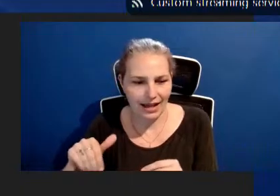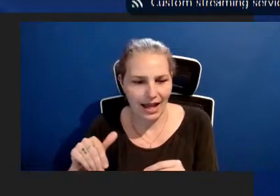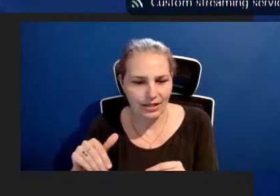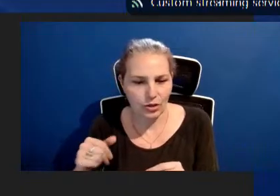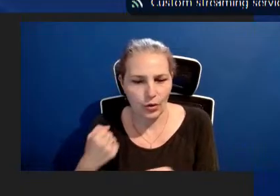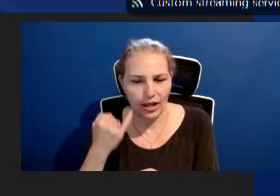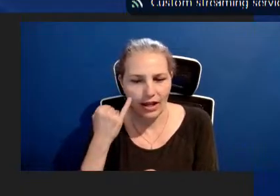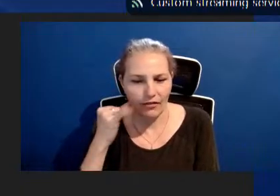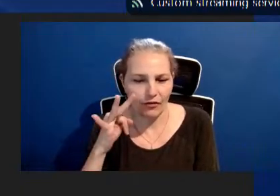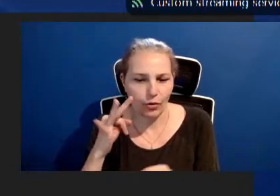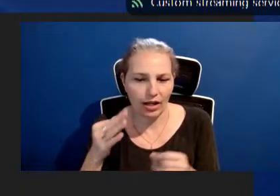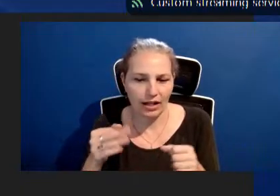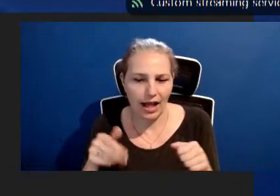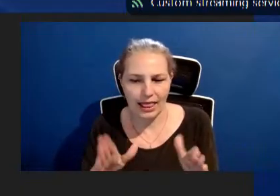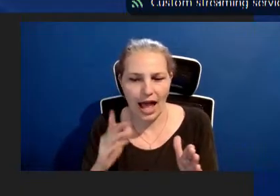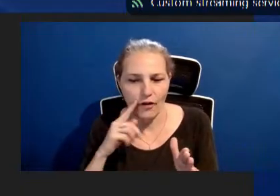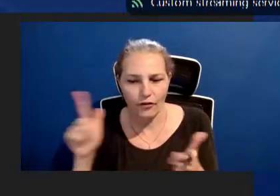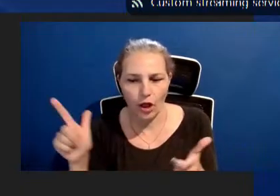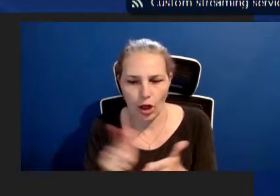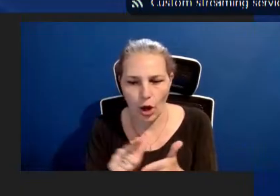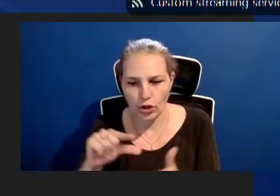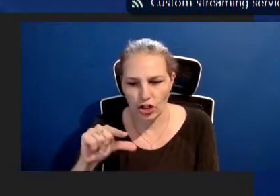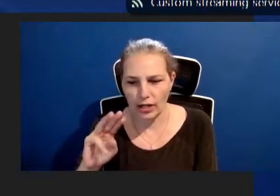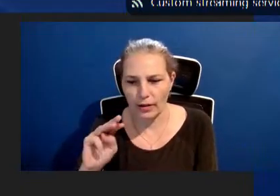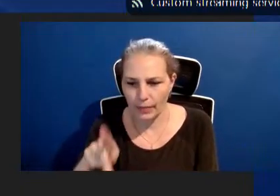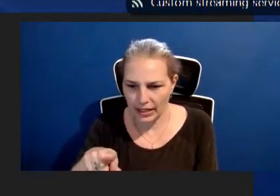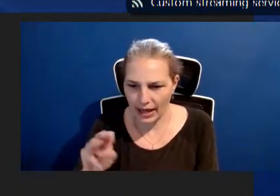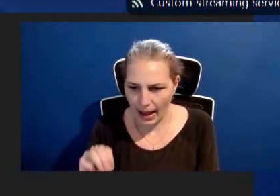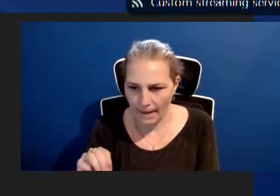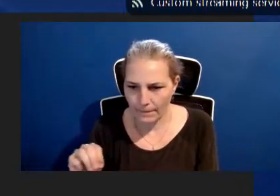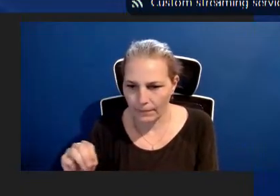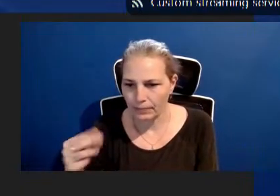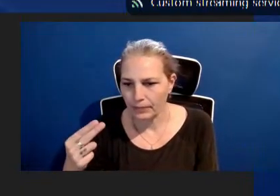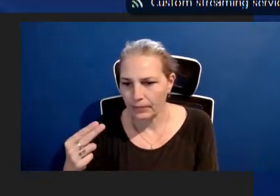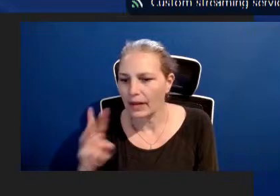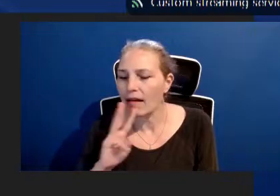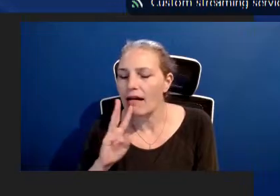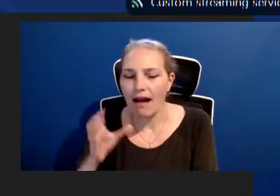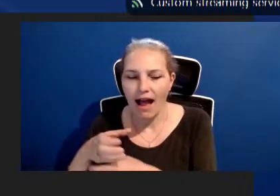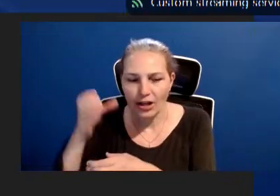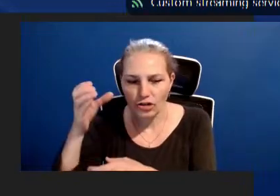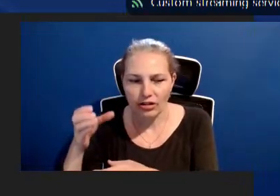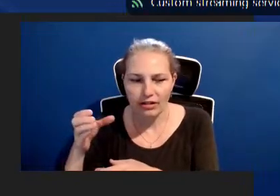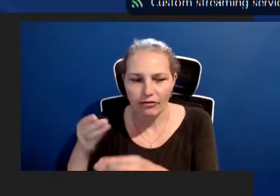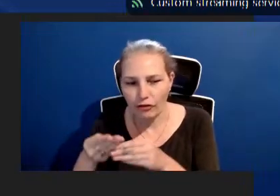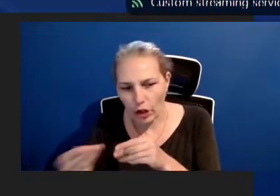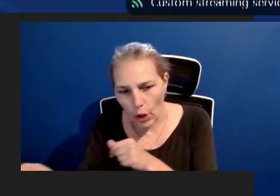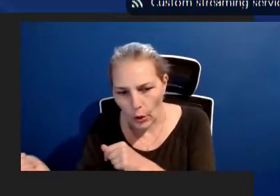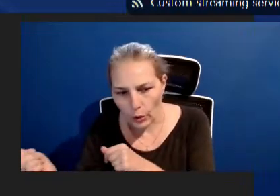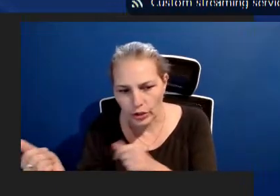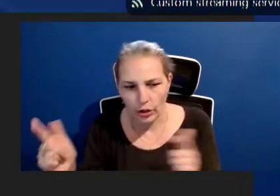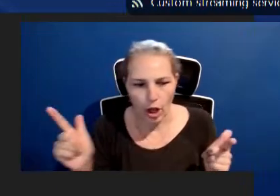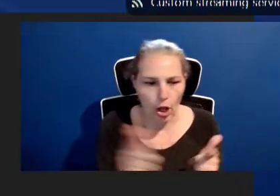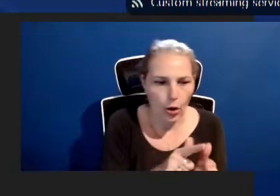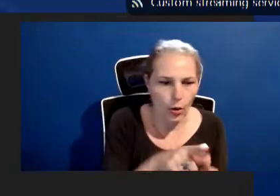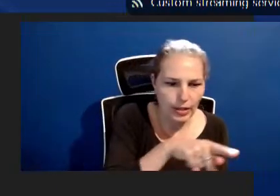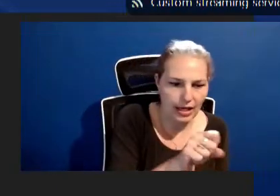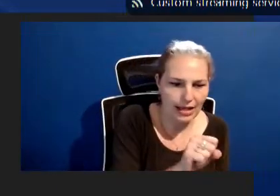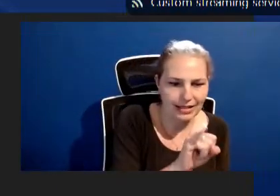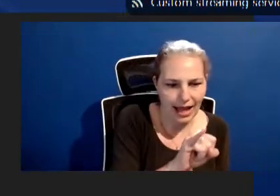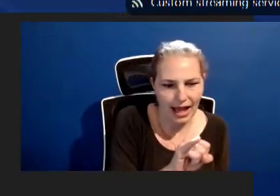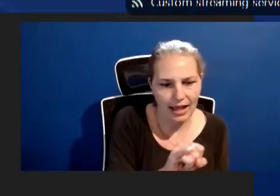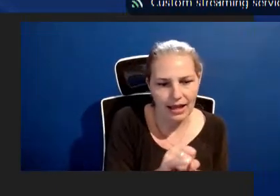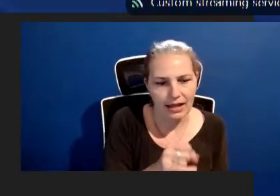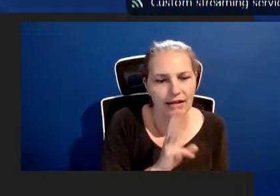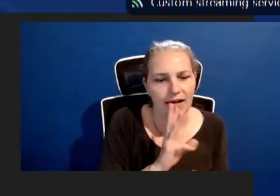flows or low PSI hydrant flows, that we do all of our analysis ahead of time, so we don't give out bad information